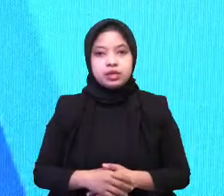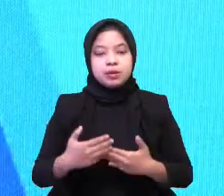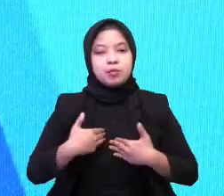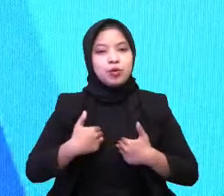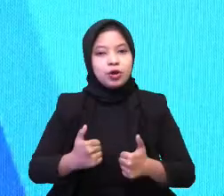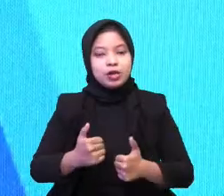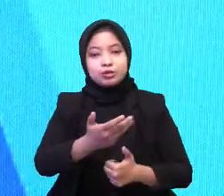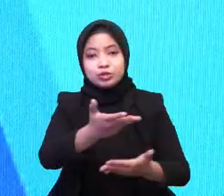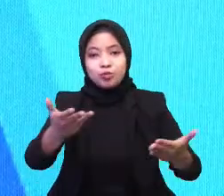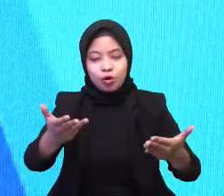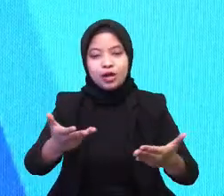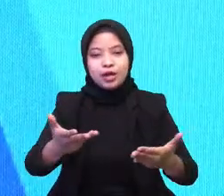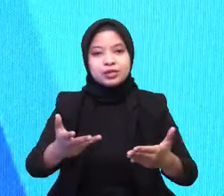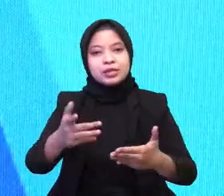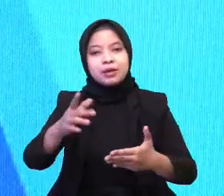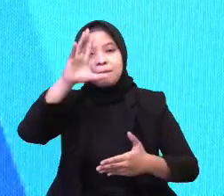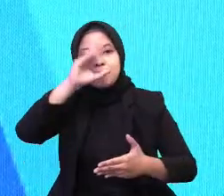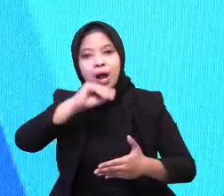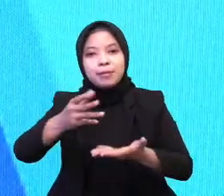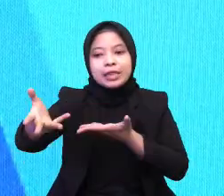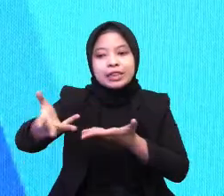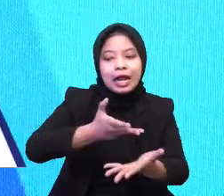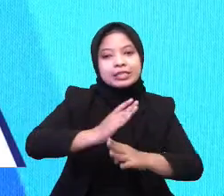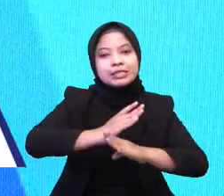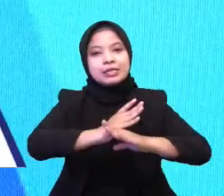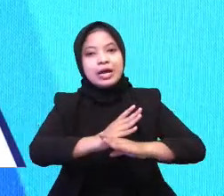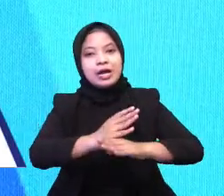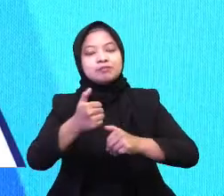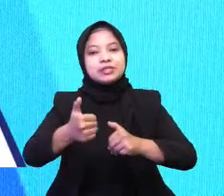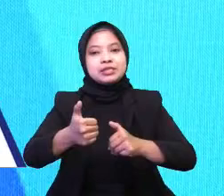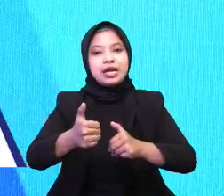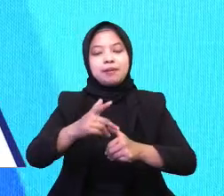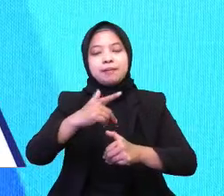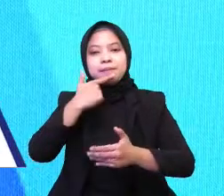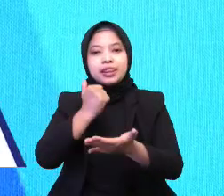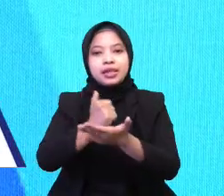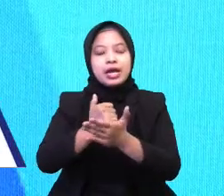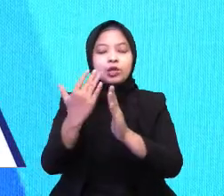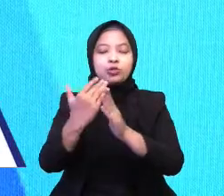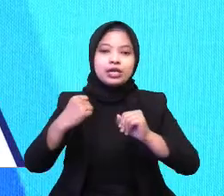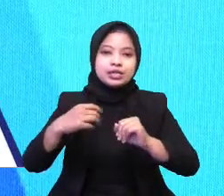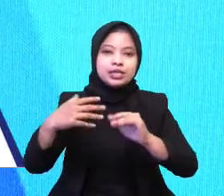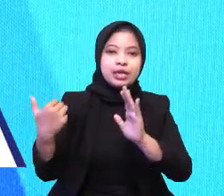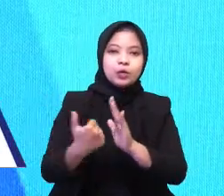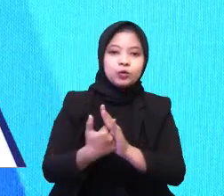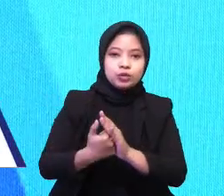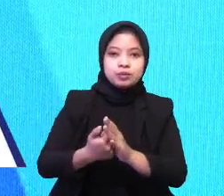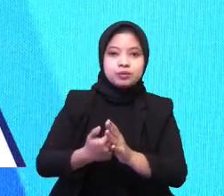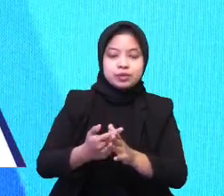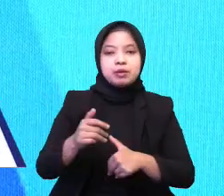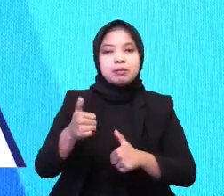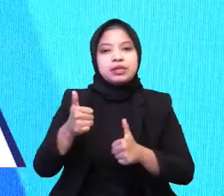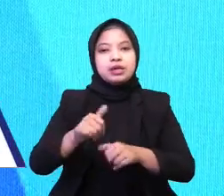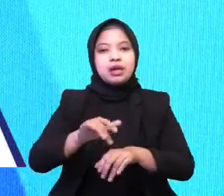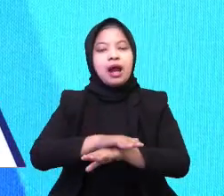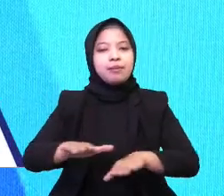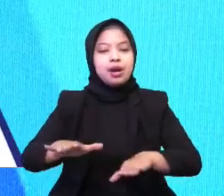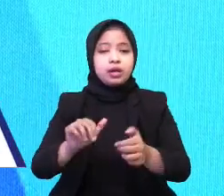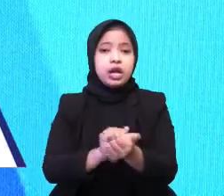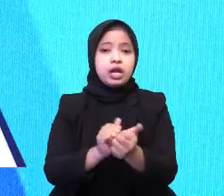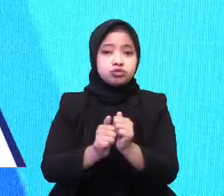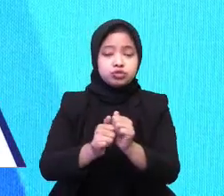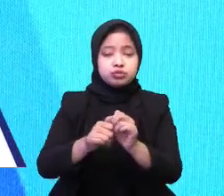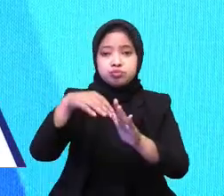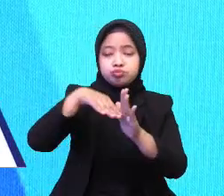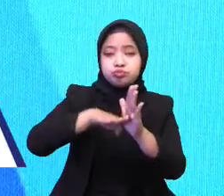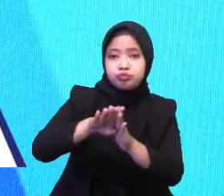in carrying out large social interactions, considering that their conditions may induce higher possibilities of severe